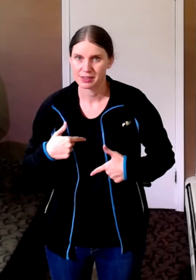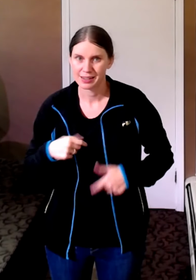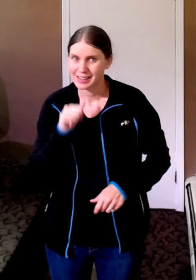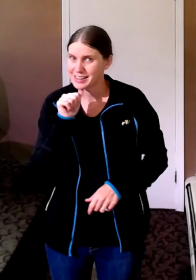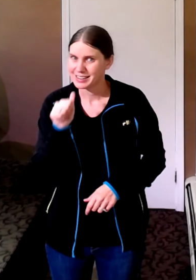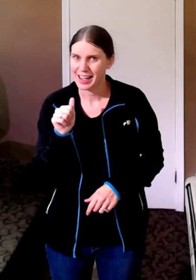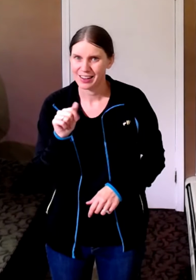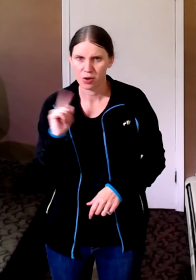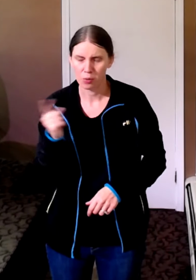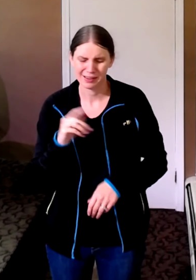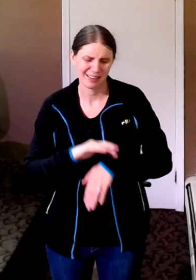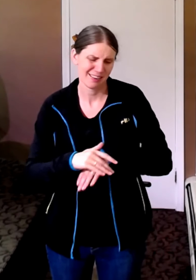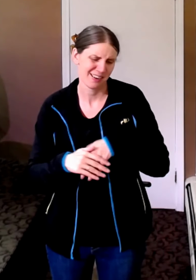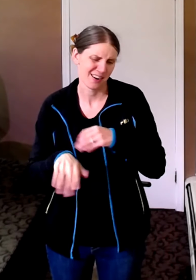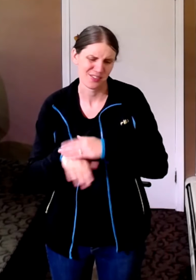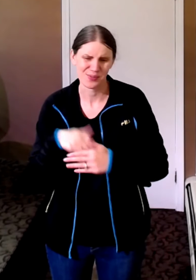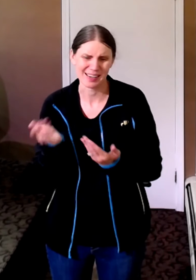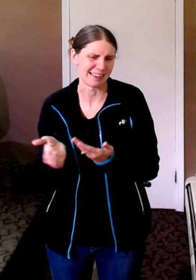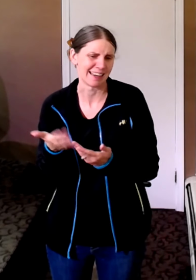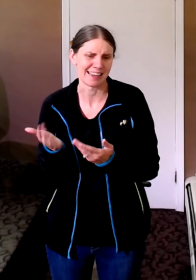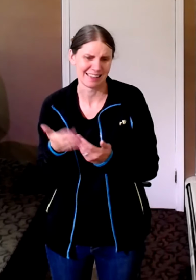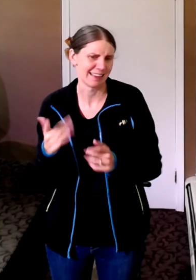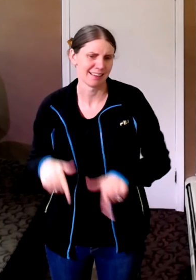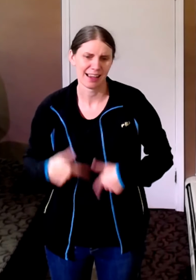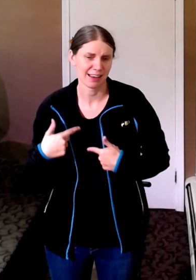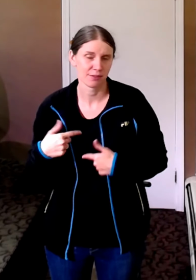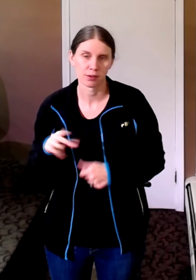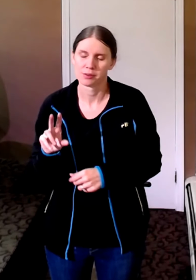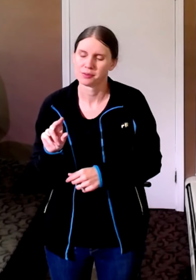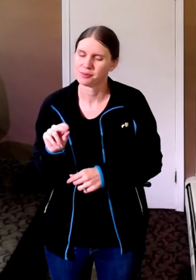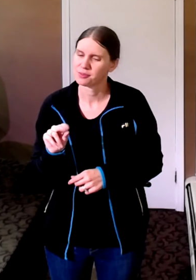what we're comfortable with, because that's what we started with.